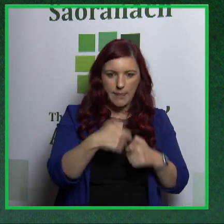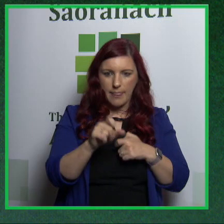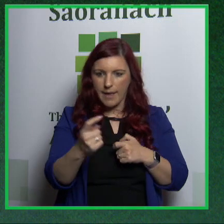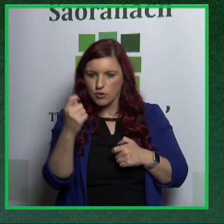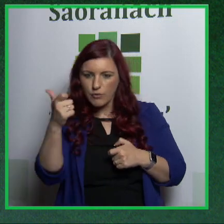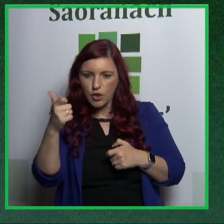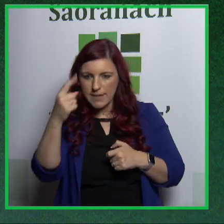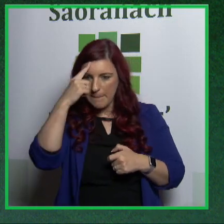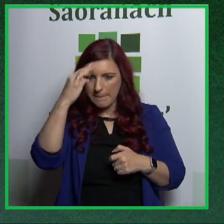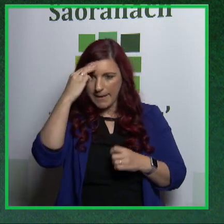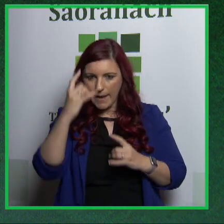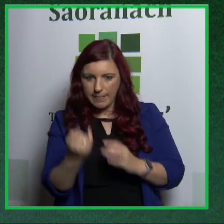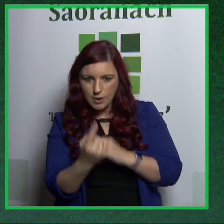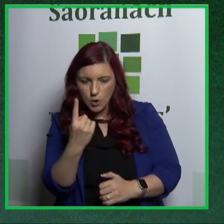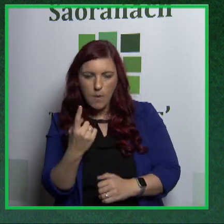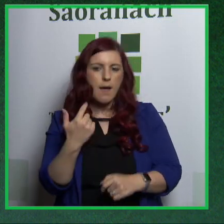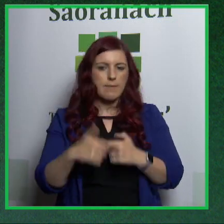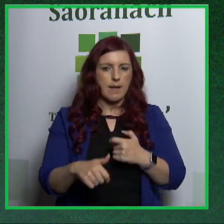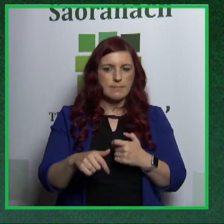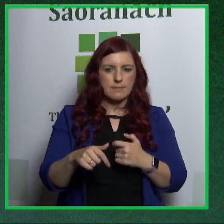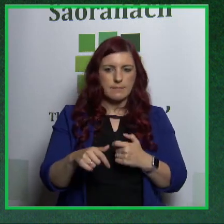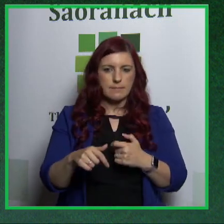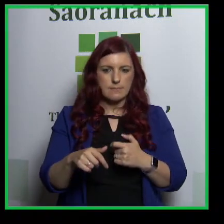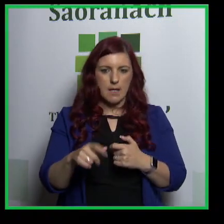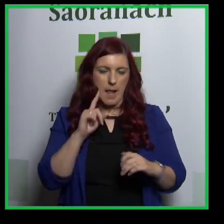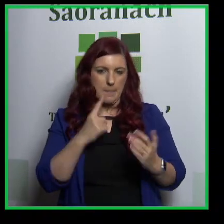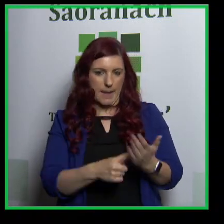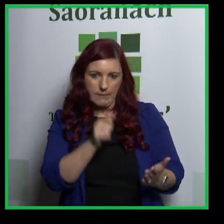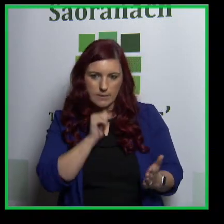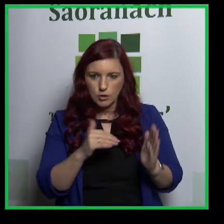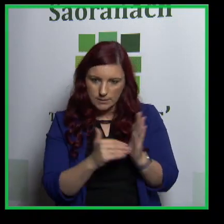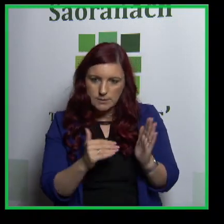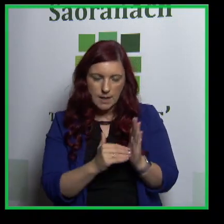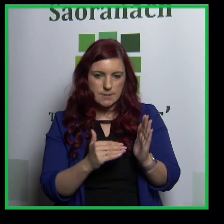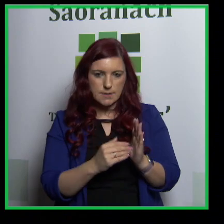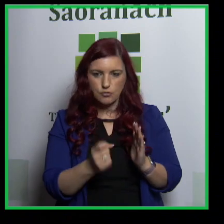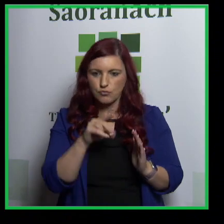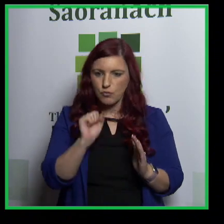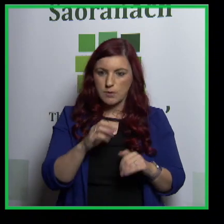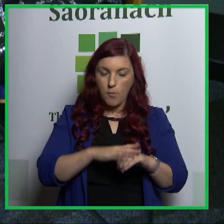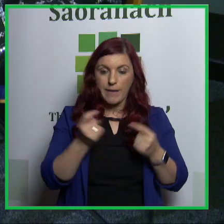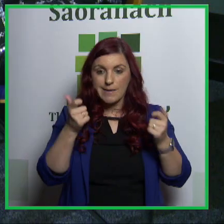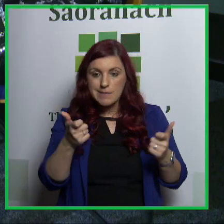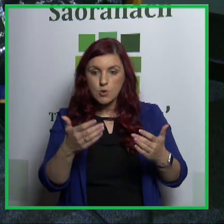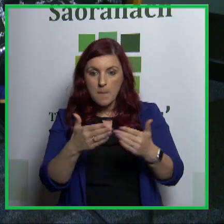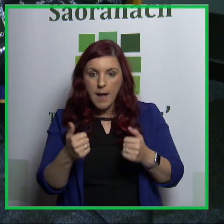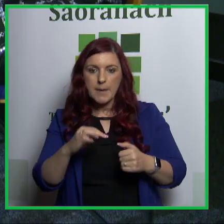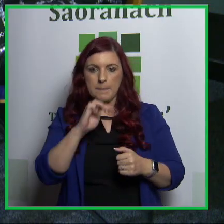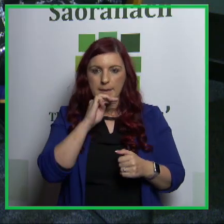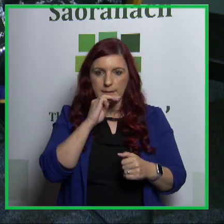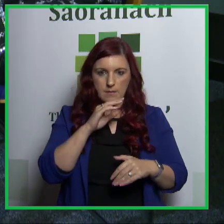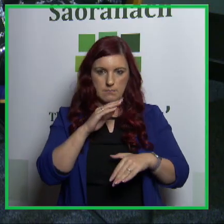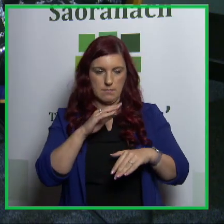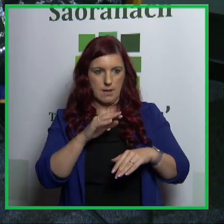that mental issue within that person. So I believe the answer is yes, that if the drugs are more widespread, they're more